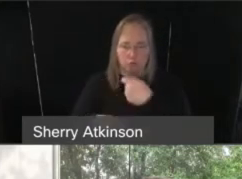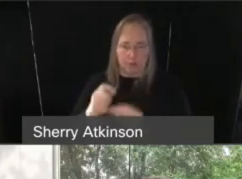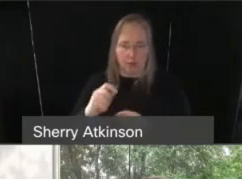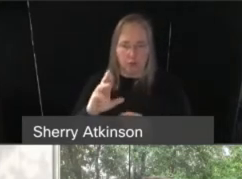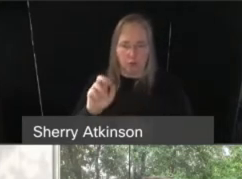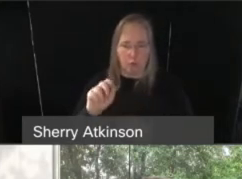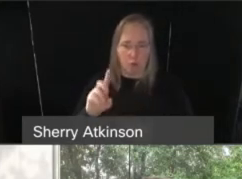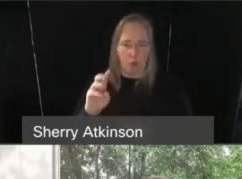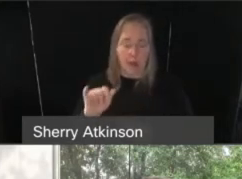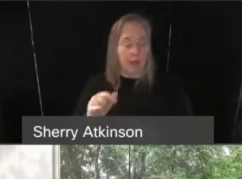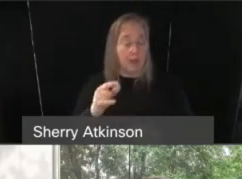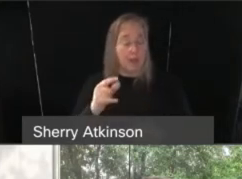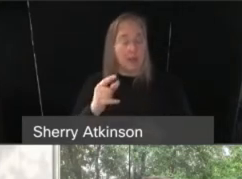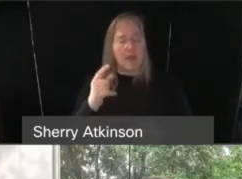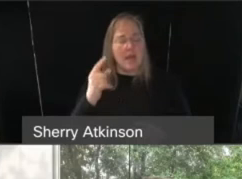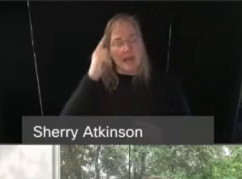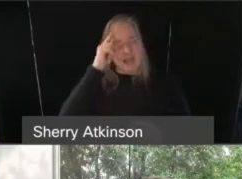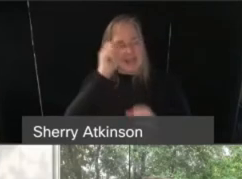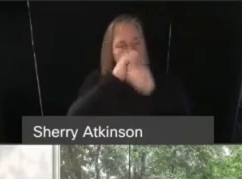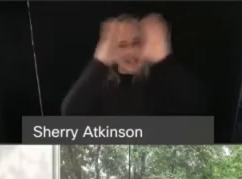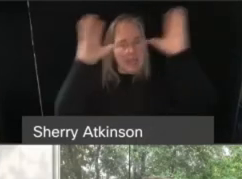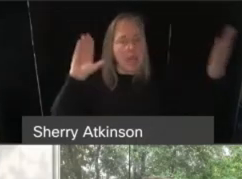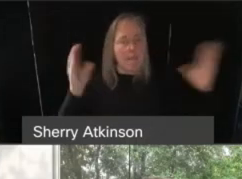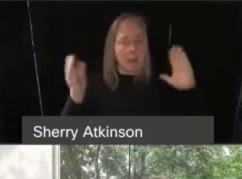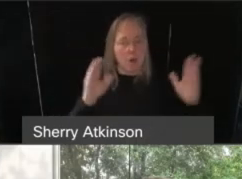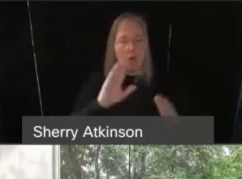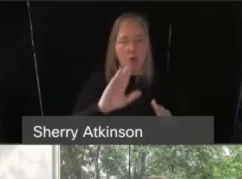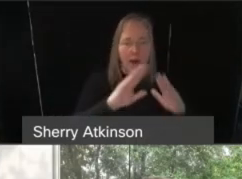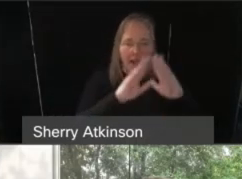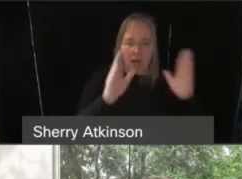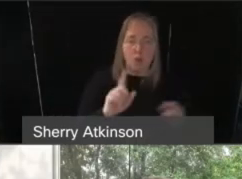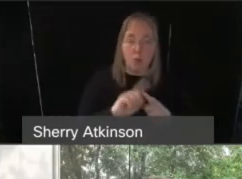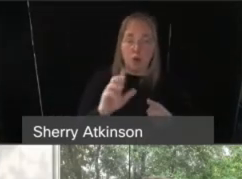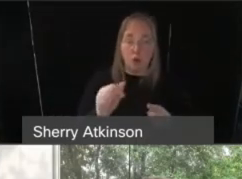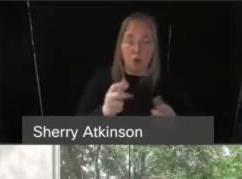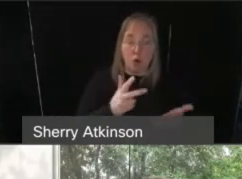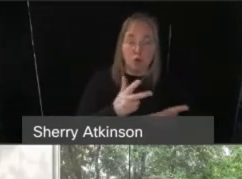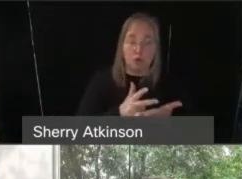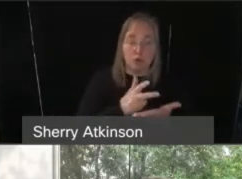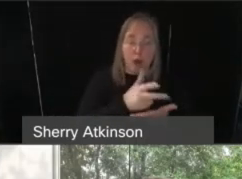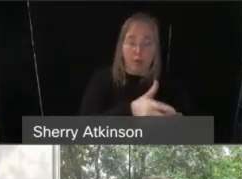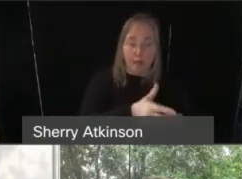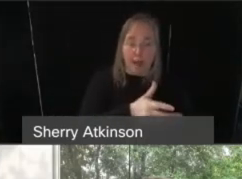think about, you know, your house where your driveways meet a county public roadway. If